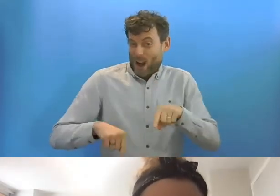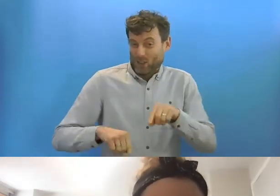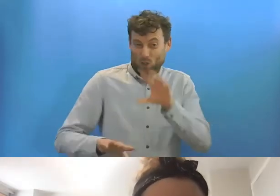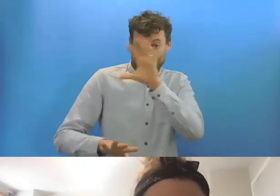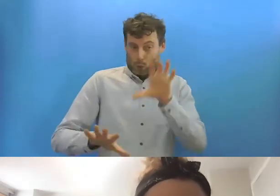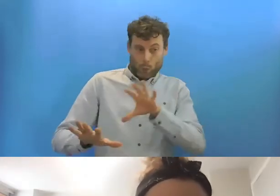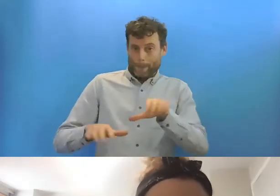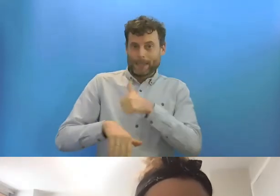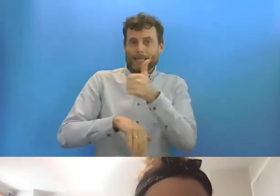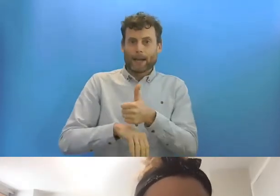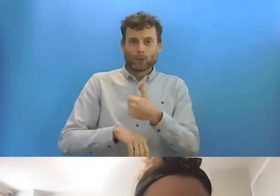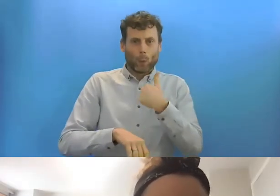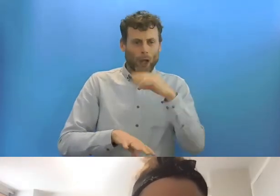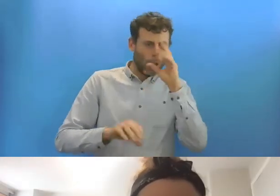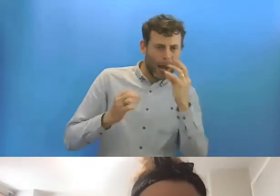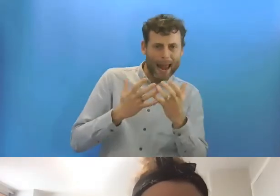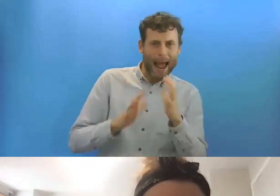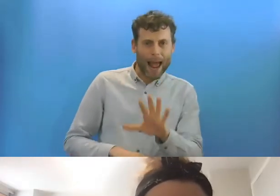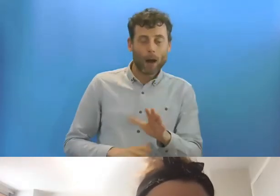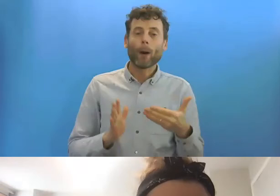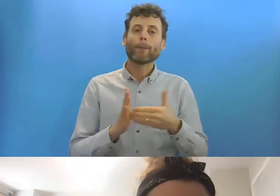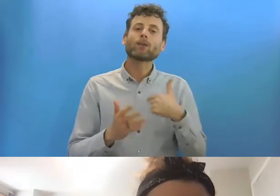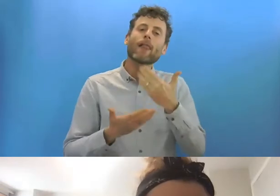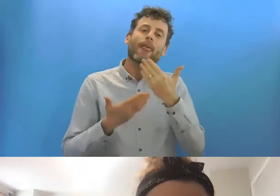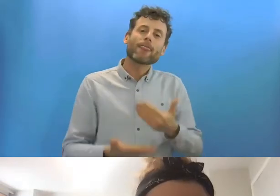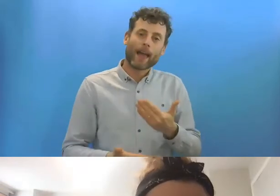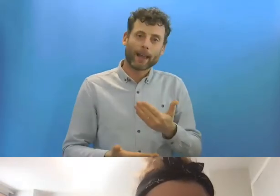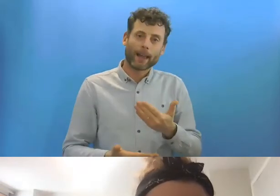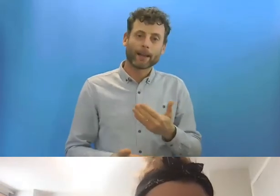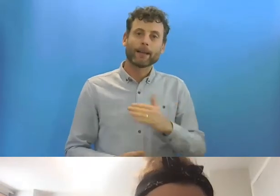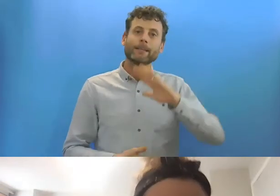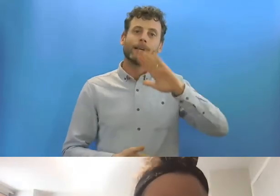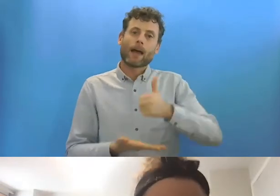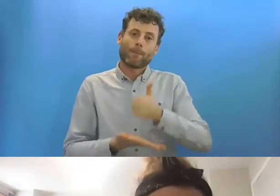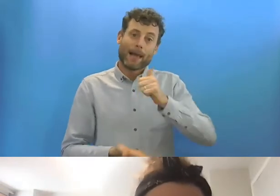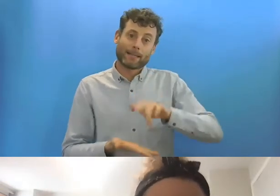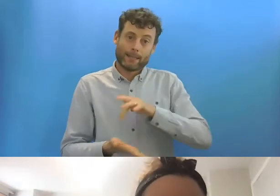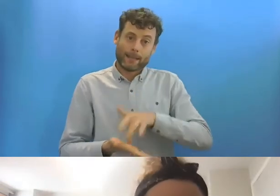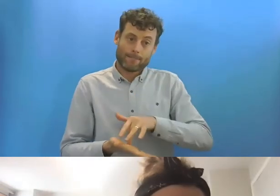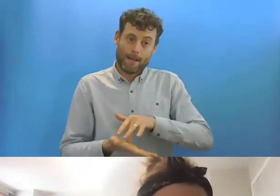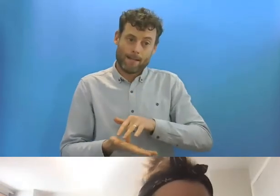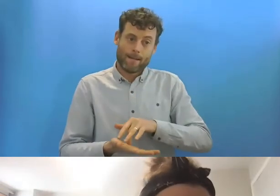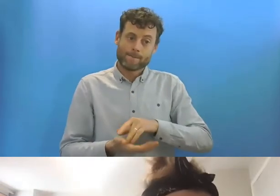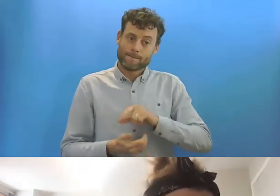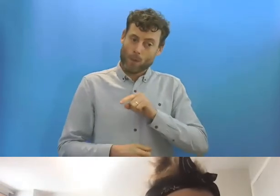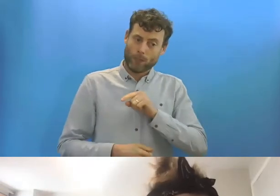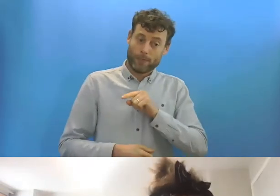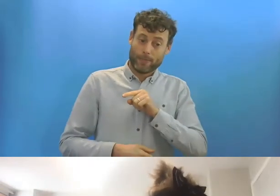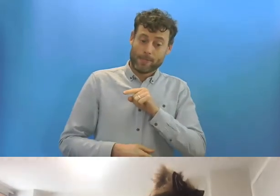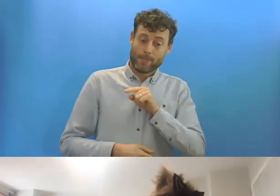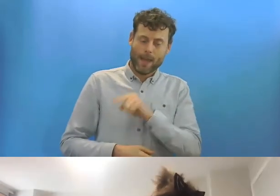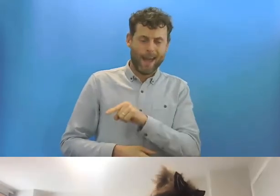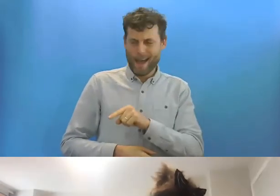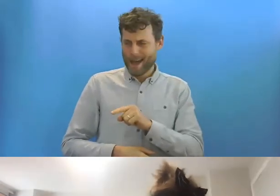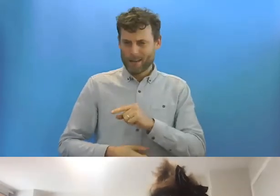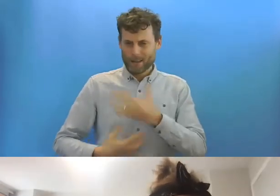else. And can I thank Southbank Centre for all of their amazing work putting